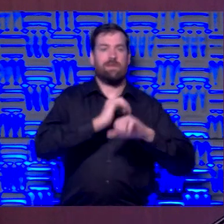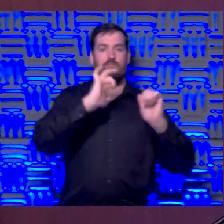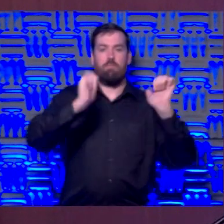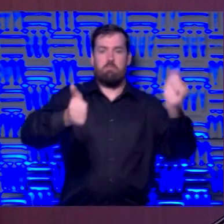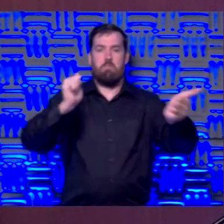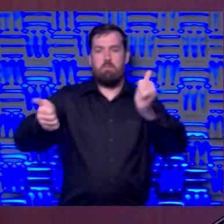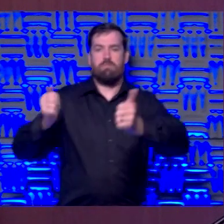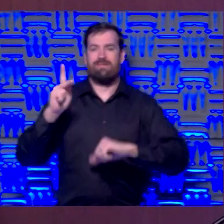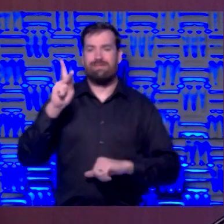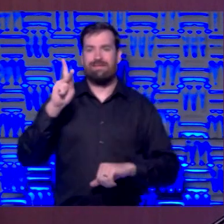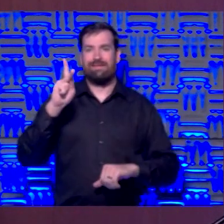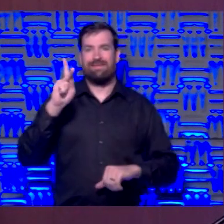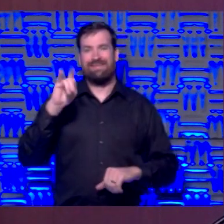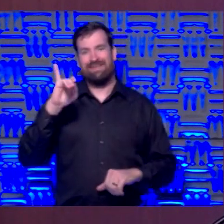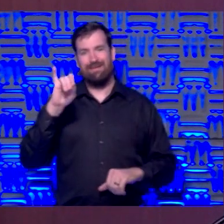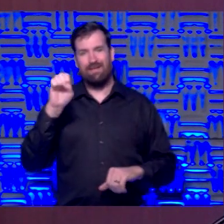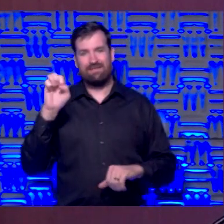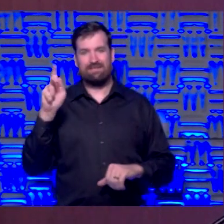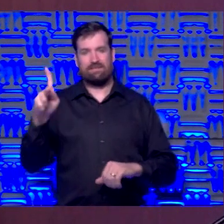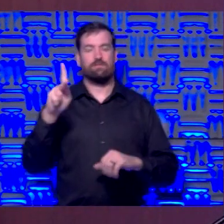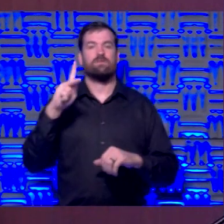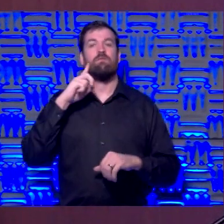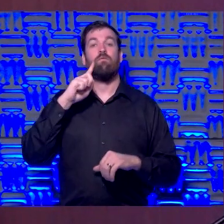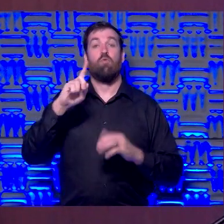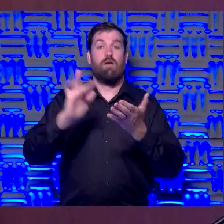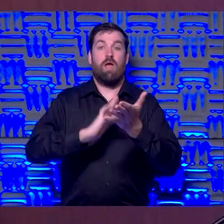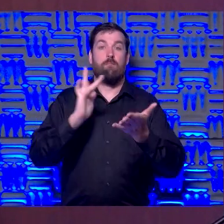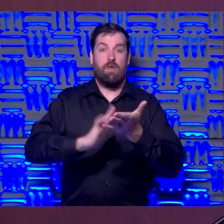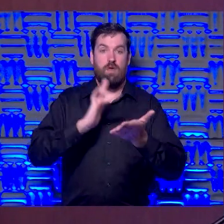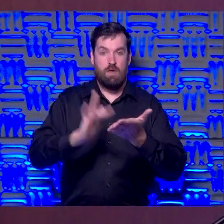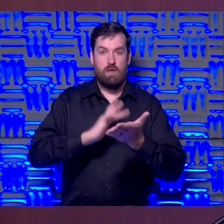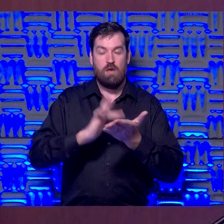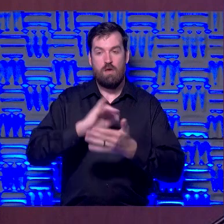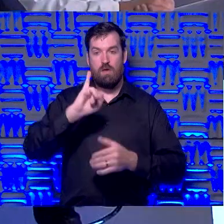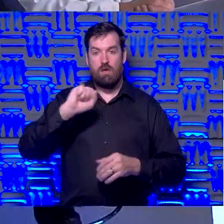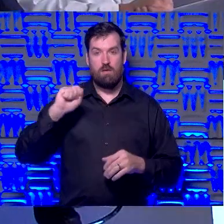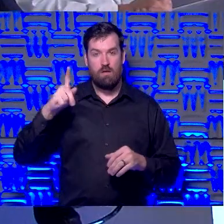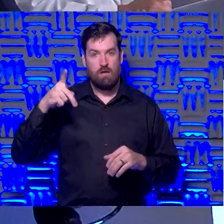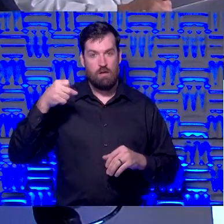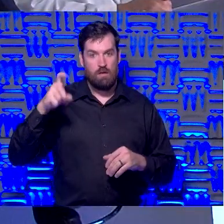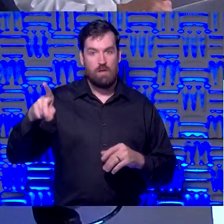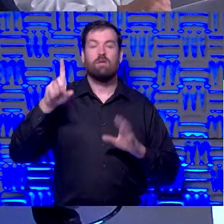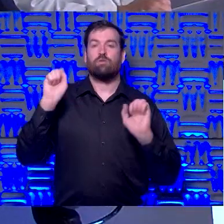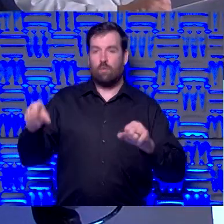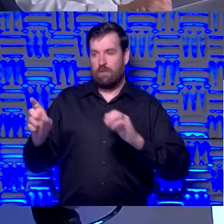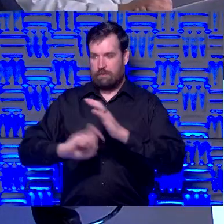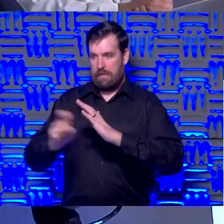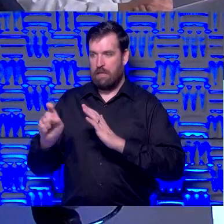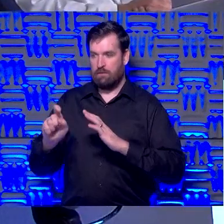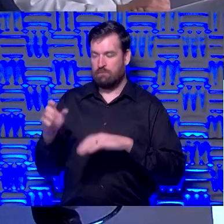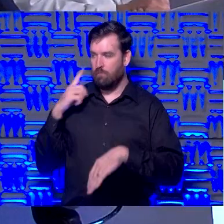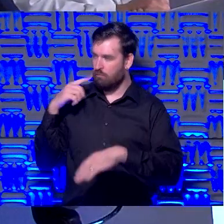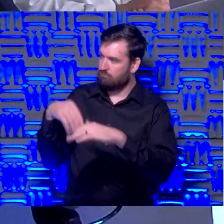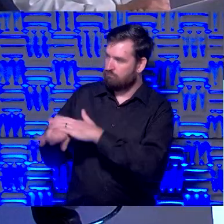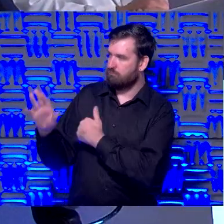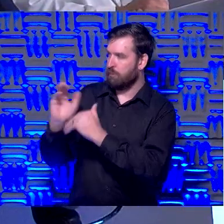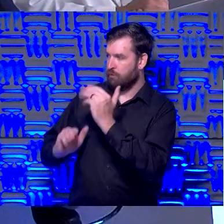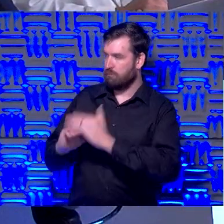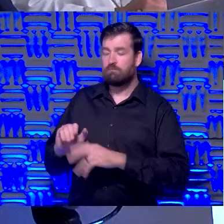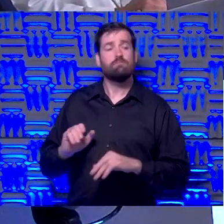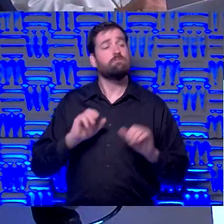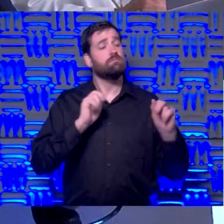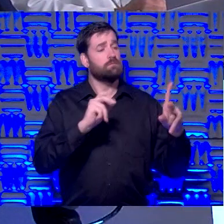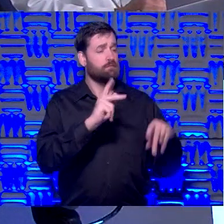our buildings with iPads that you will scan your code in to get into the building. Yeah, that is so good. That's just great. On that note,